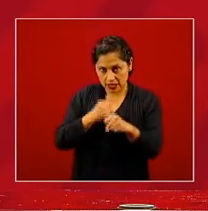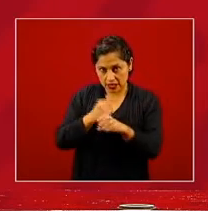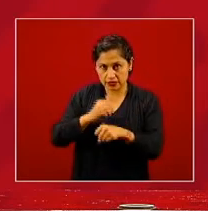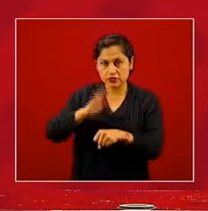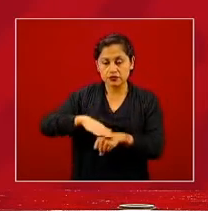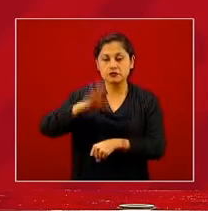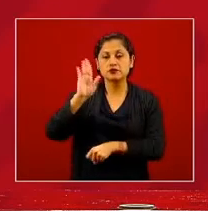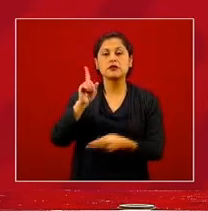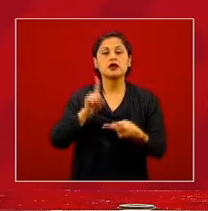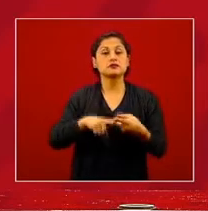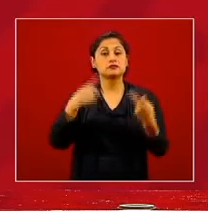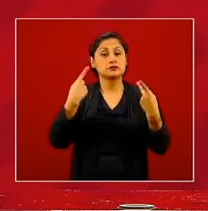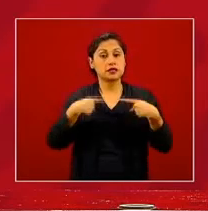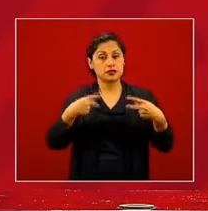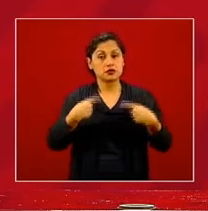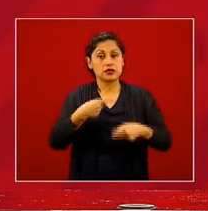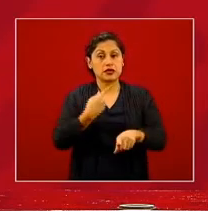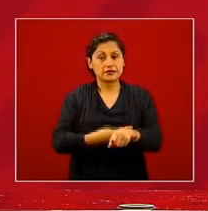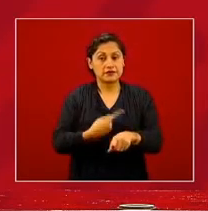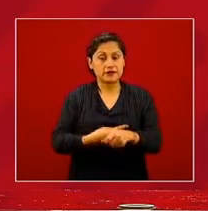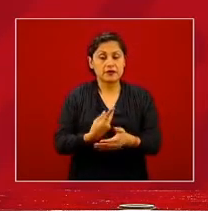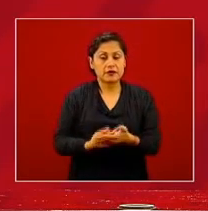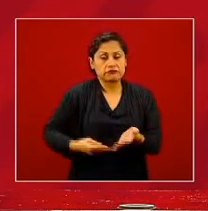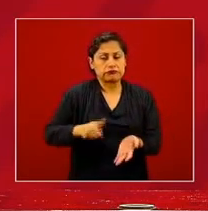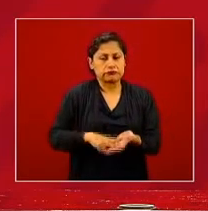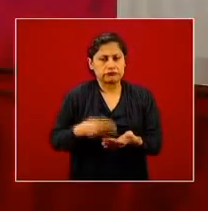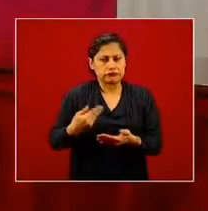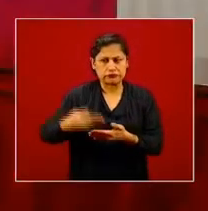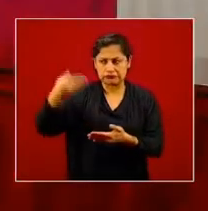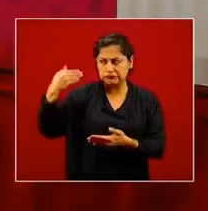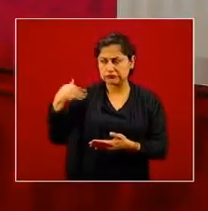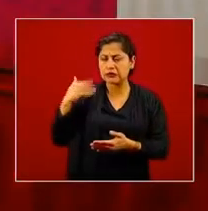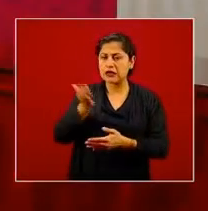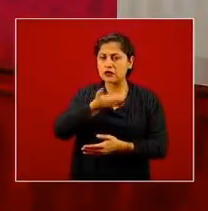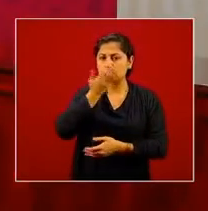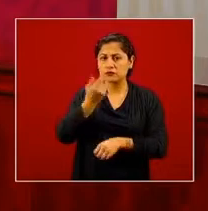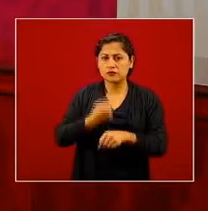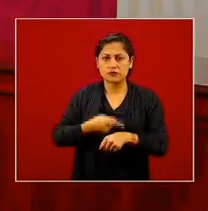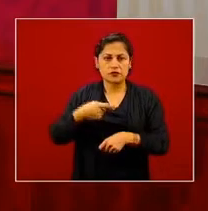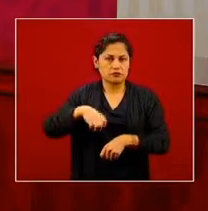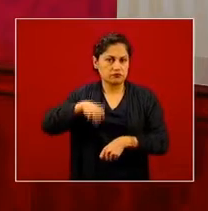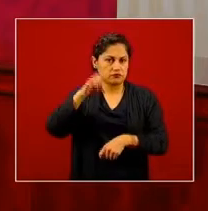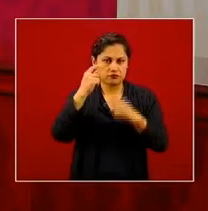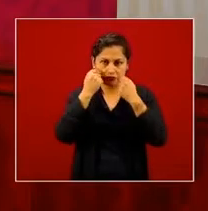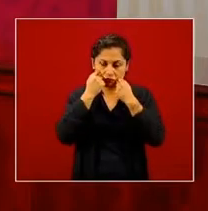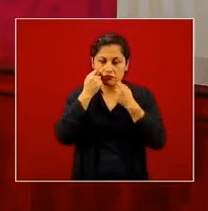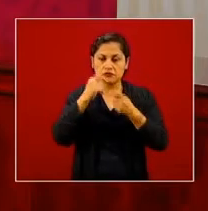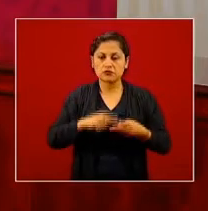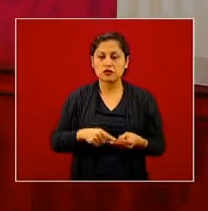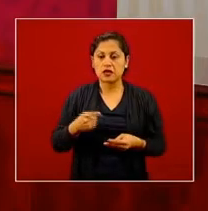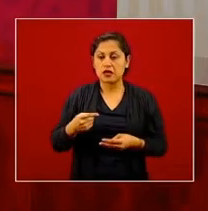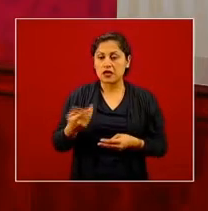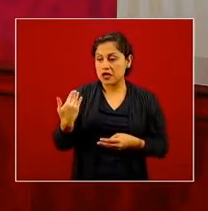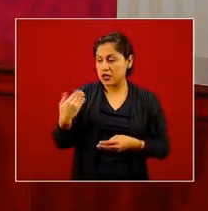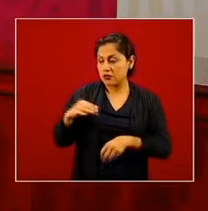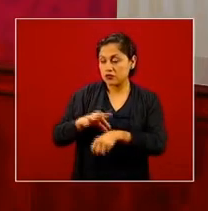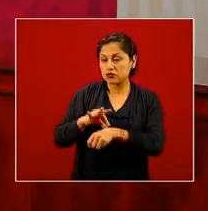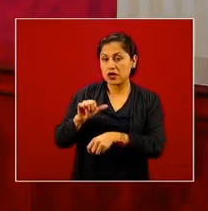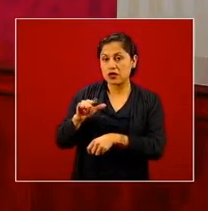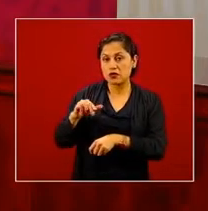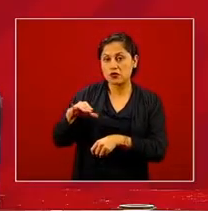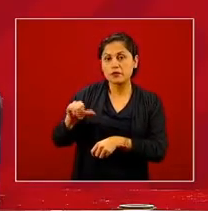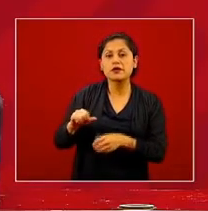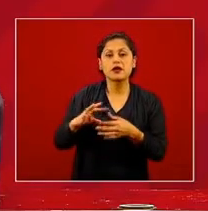So people at risk for this or higher risk are those elderly people, people with some